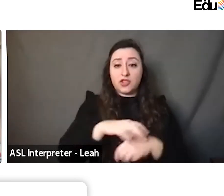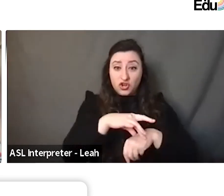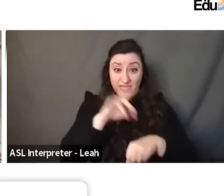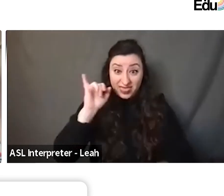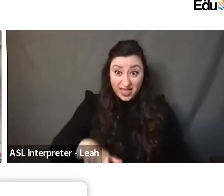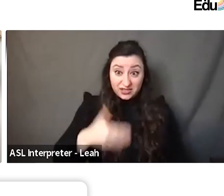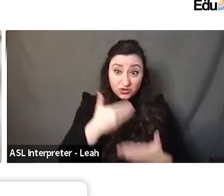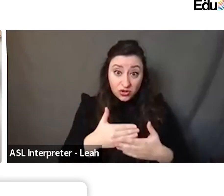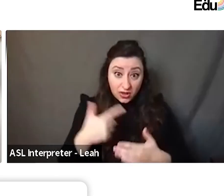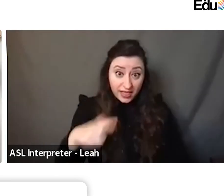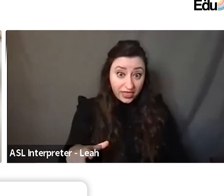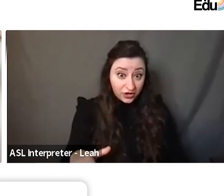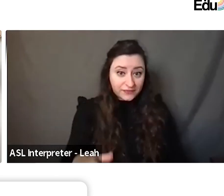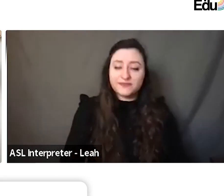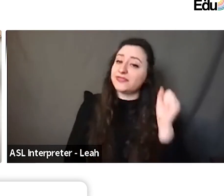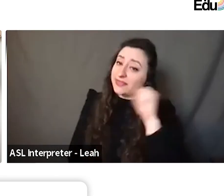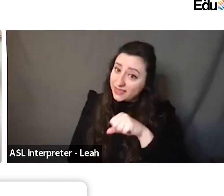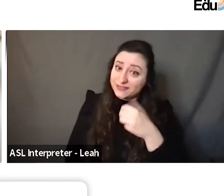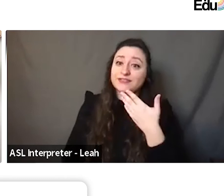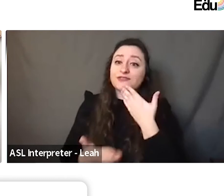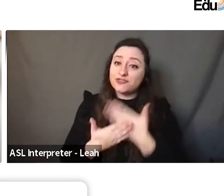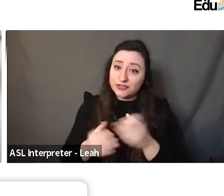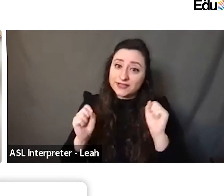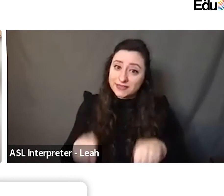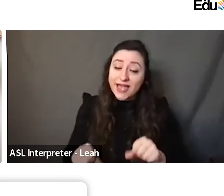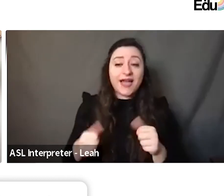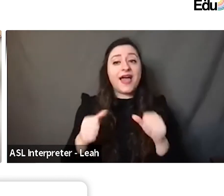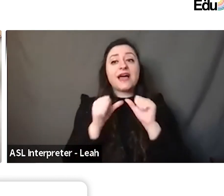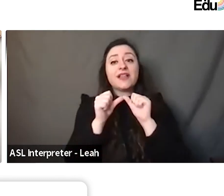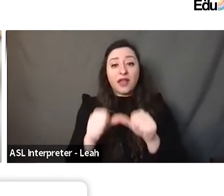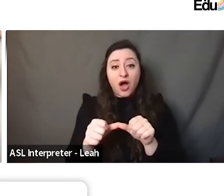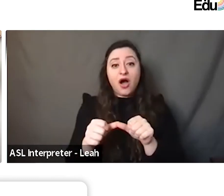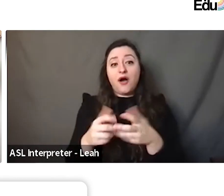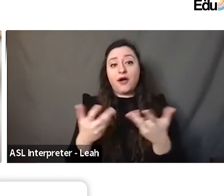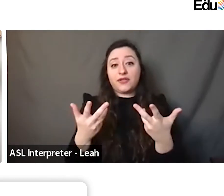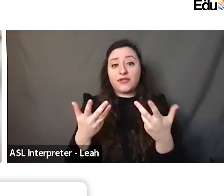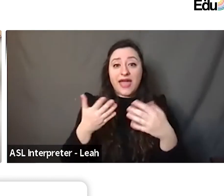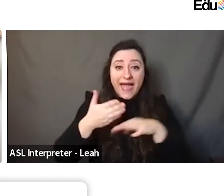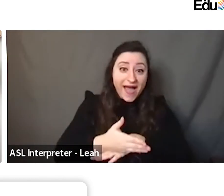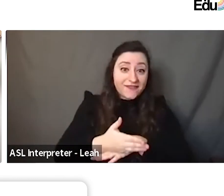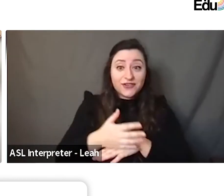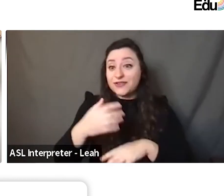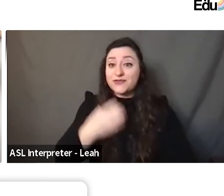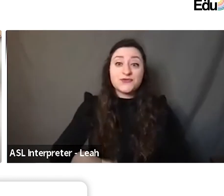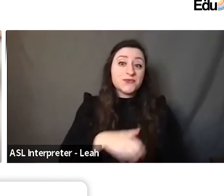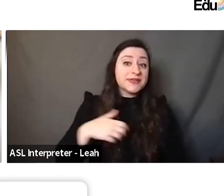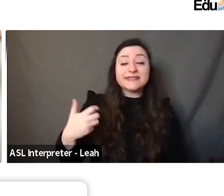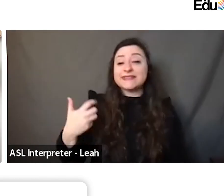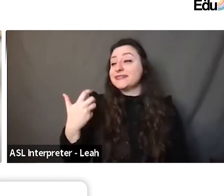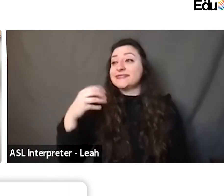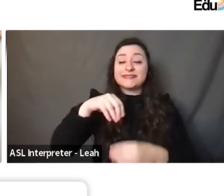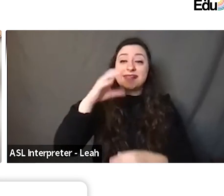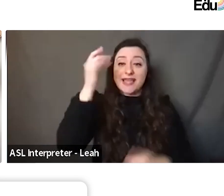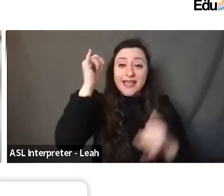leather? Yes, that could be good leather, as long as after these Swiss cows in the Alps, that